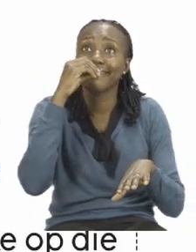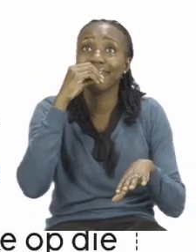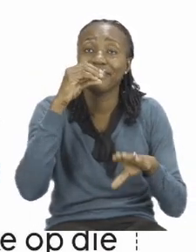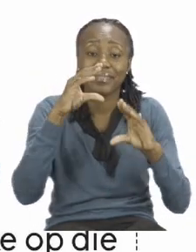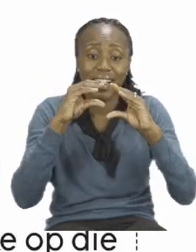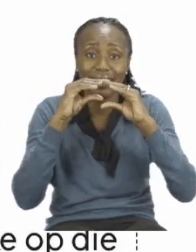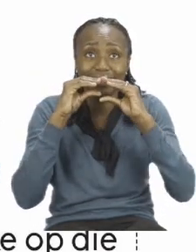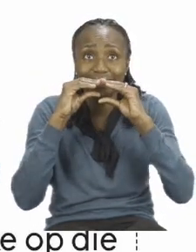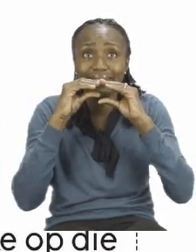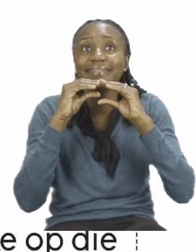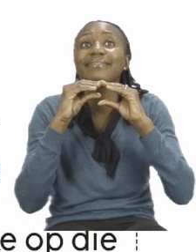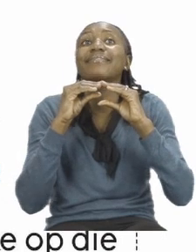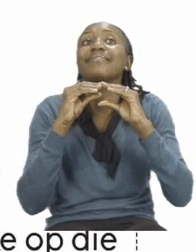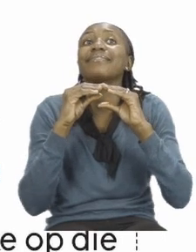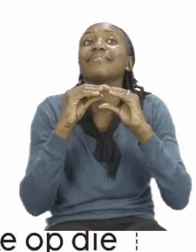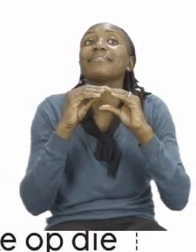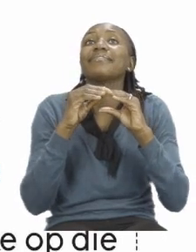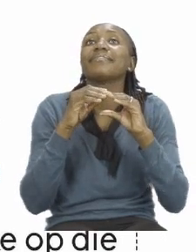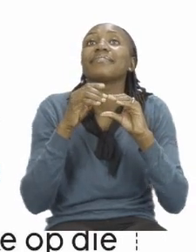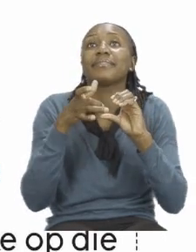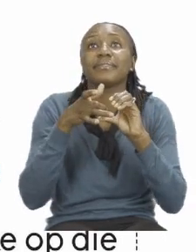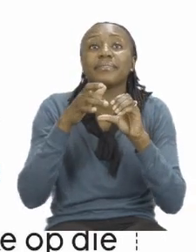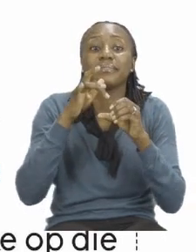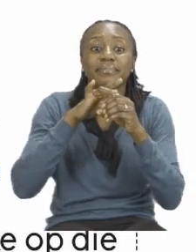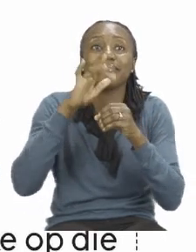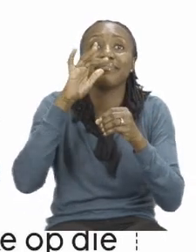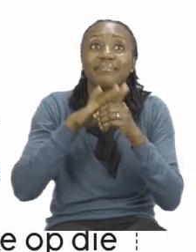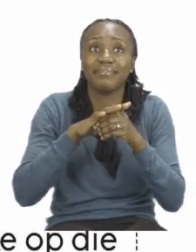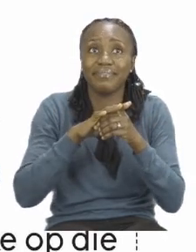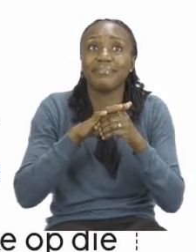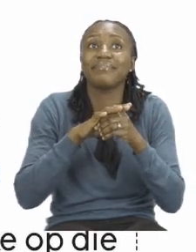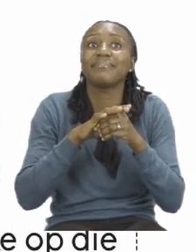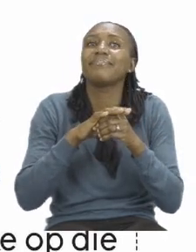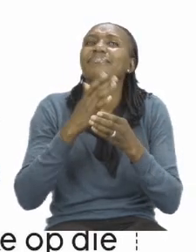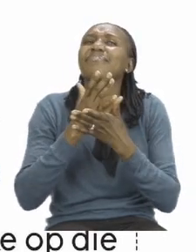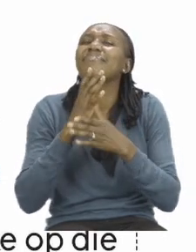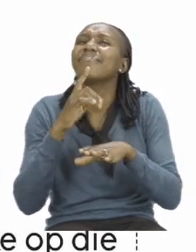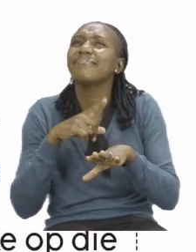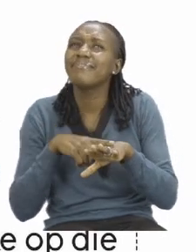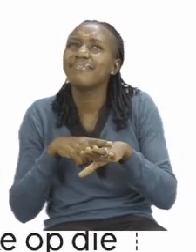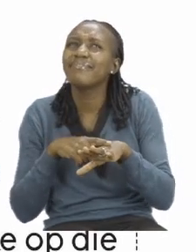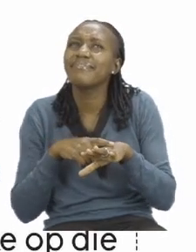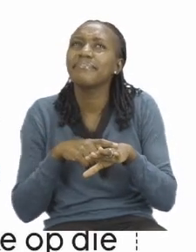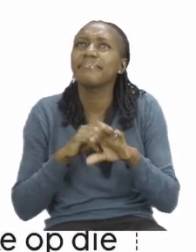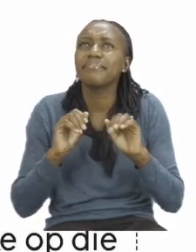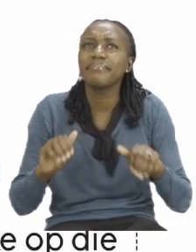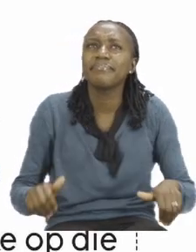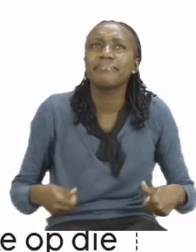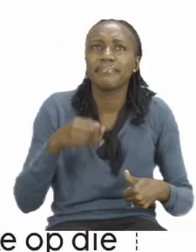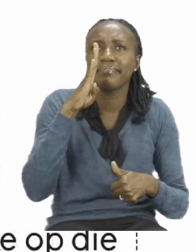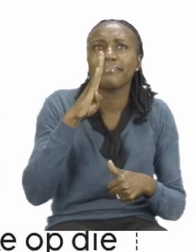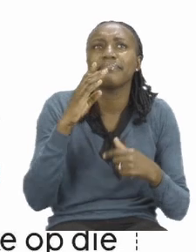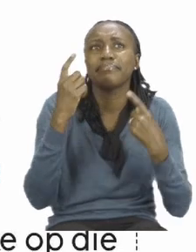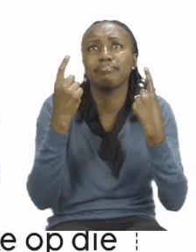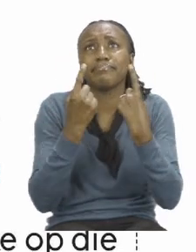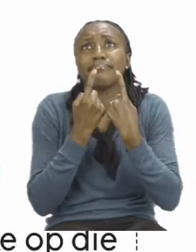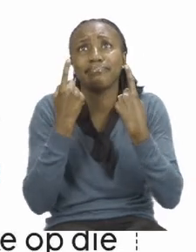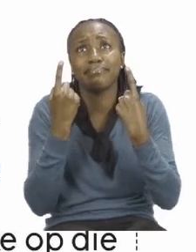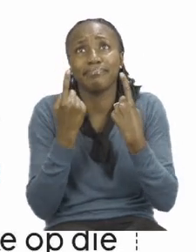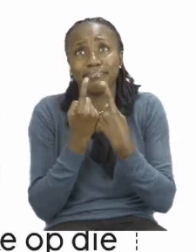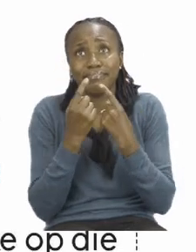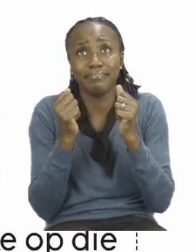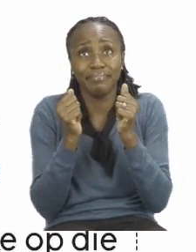sandwich and drinks juice. Sometimes Ben plays at the beach